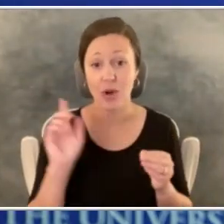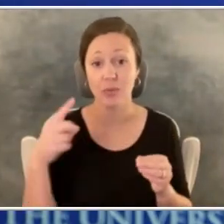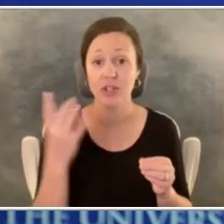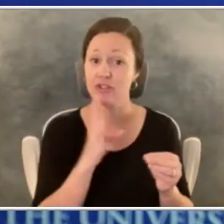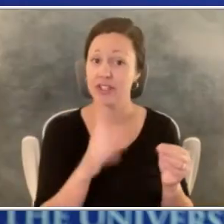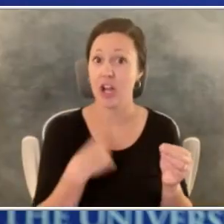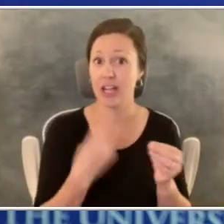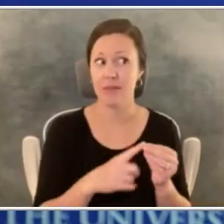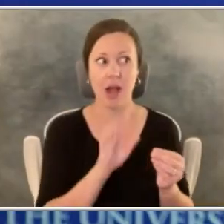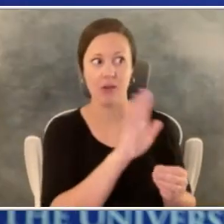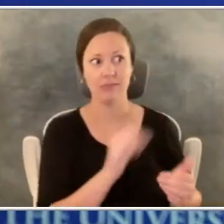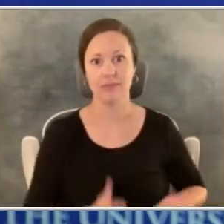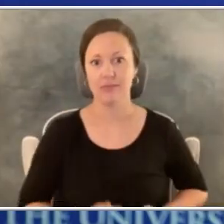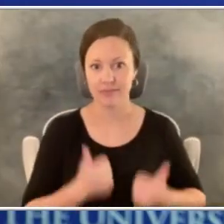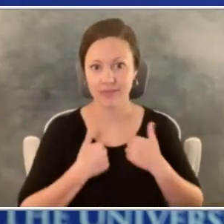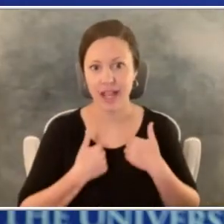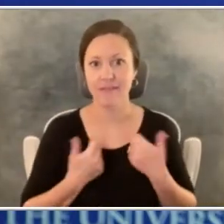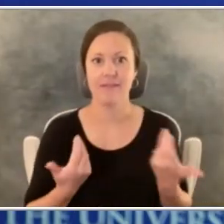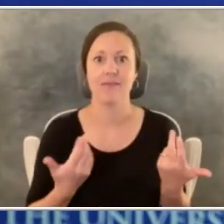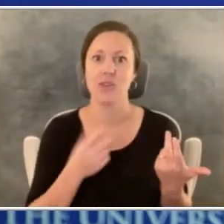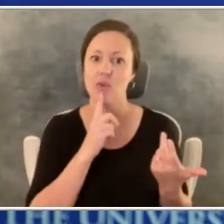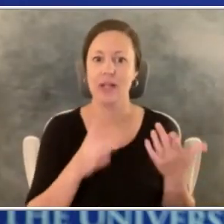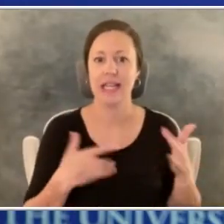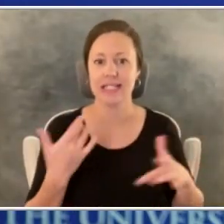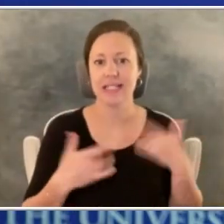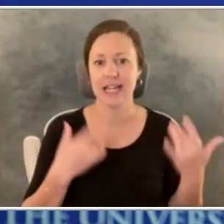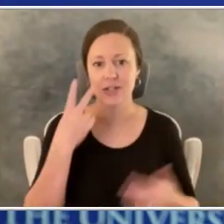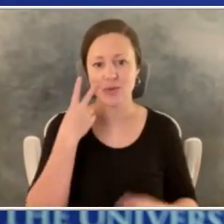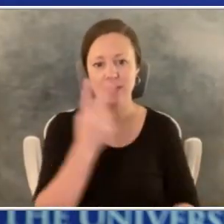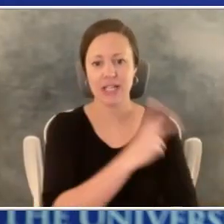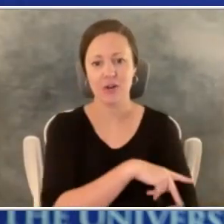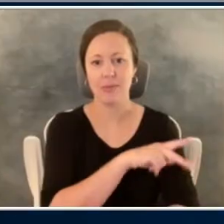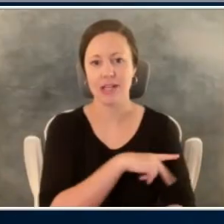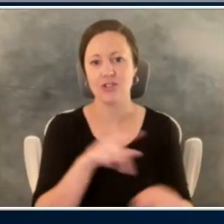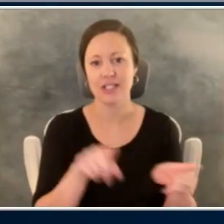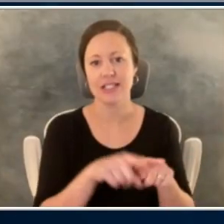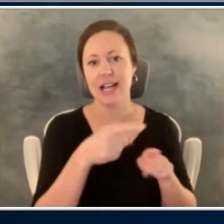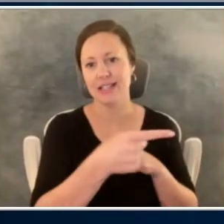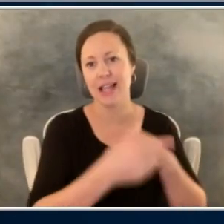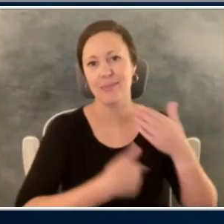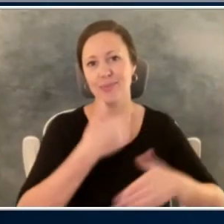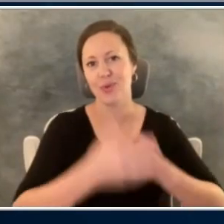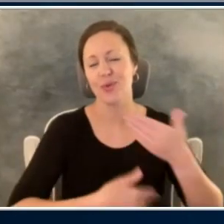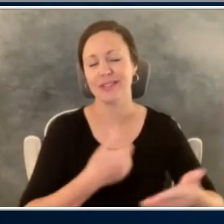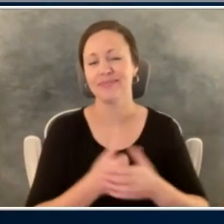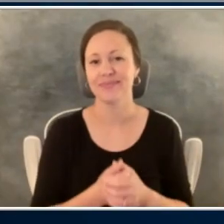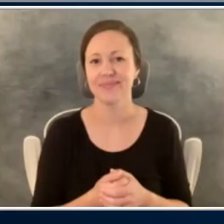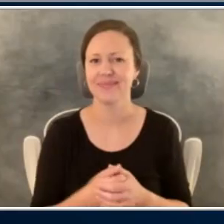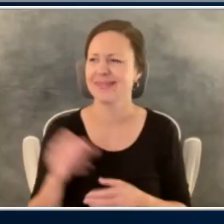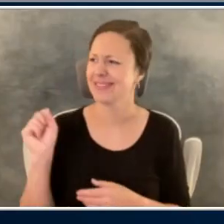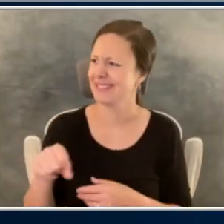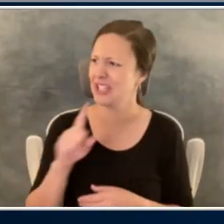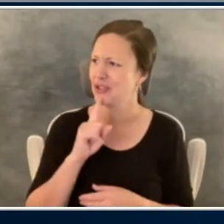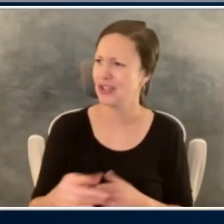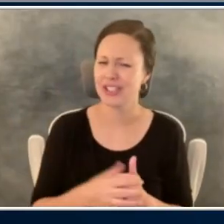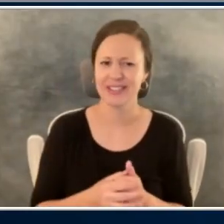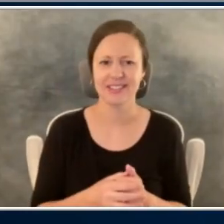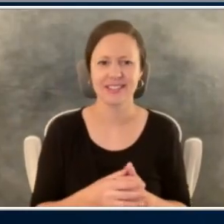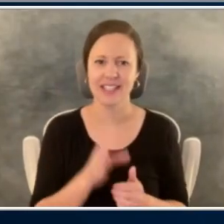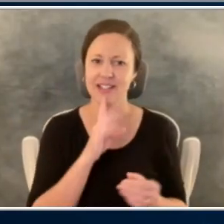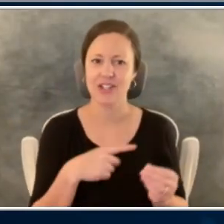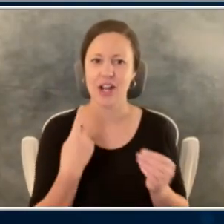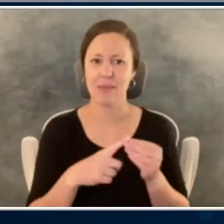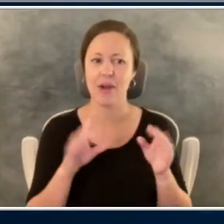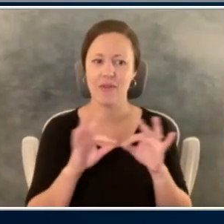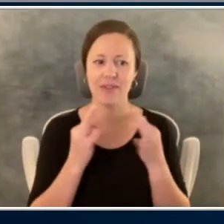it becomes really exciting to see your patients as they progress through this. I bet it is. Well, let's talk about family, like your daughter and